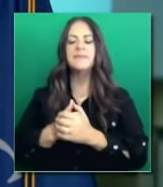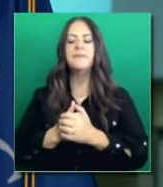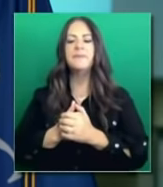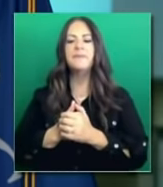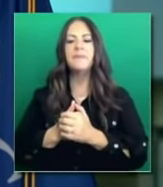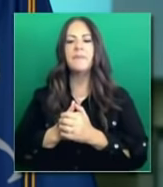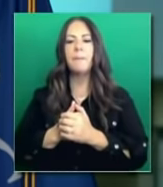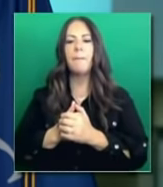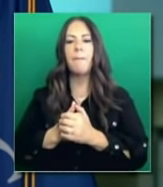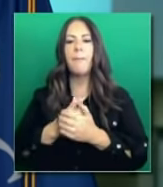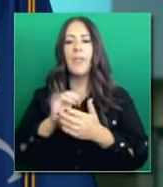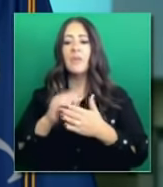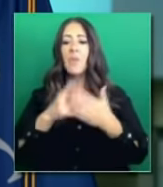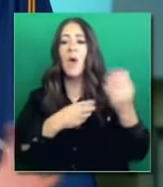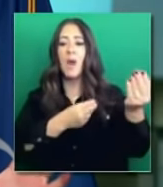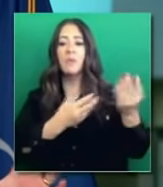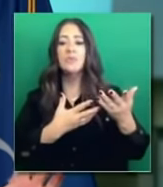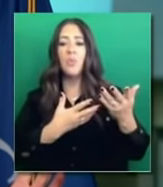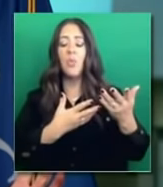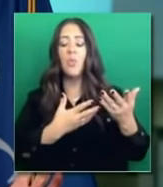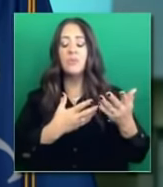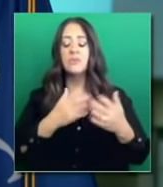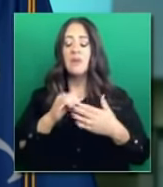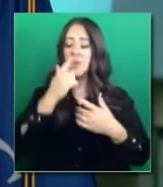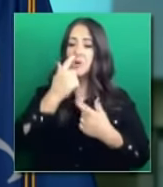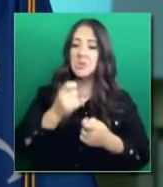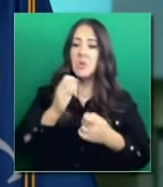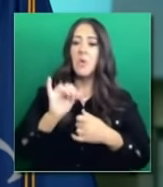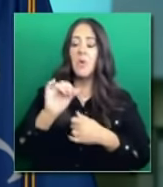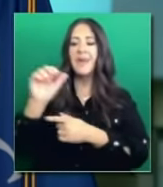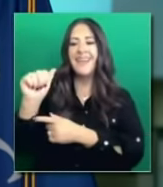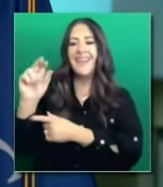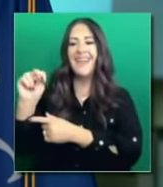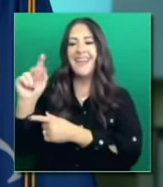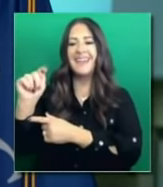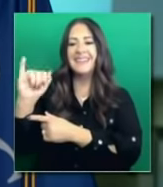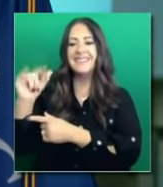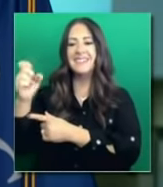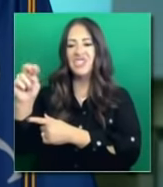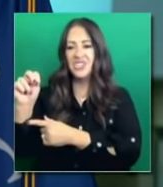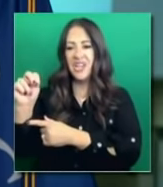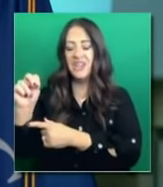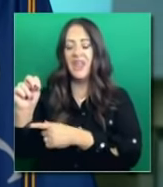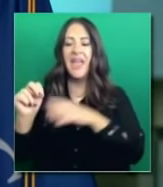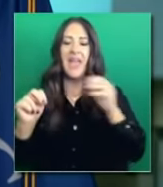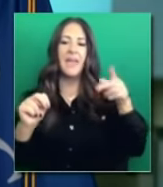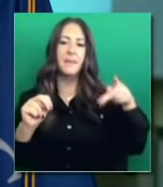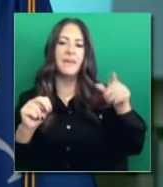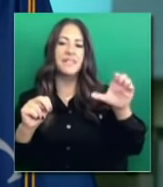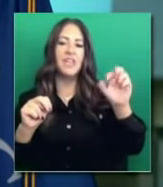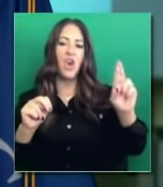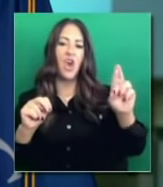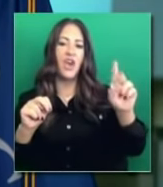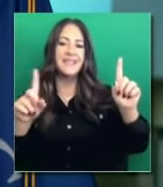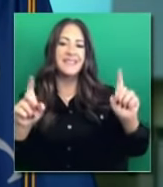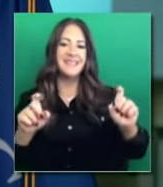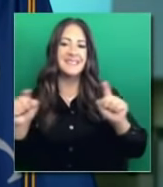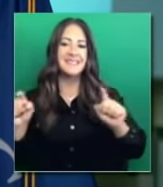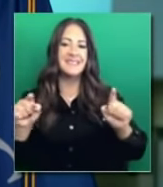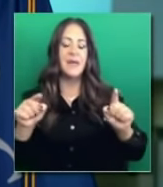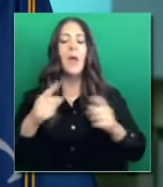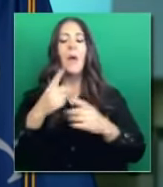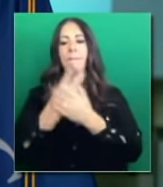the other day, which I thought was an interesting way of looking at it, antigen versus PCR tests. These are the PCR tests. And these are available for roughly